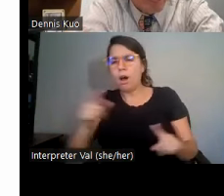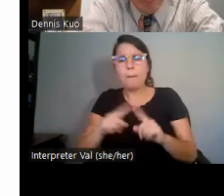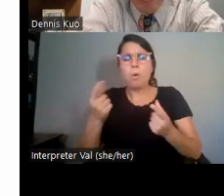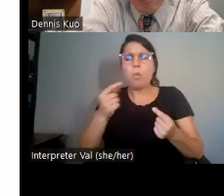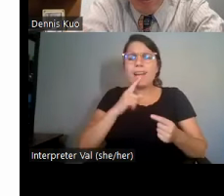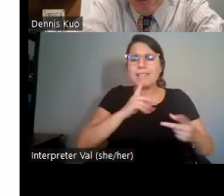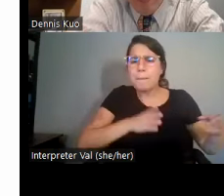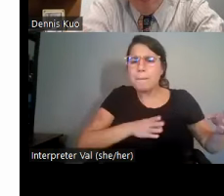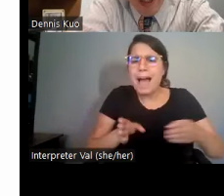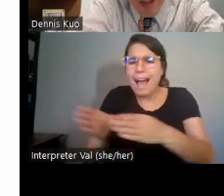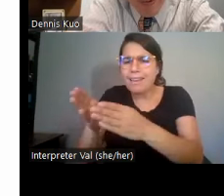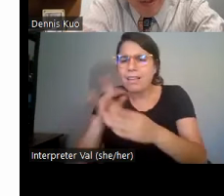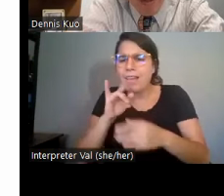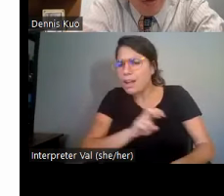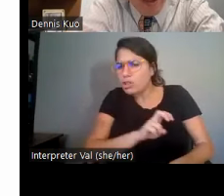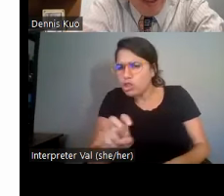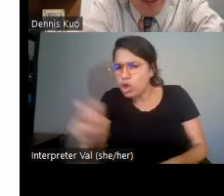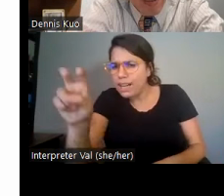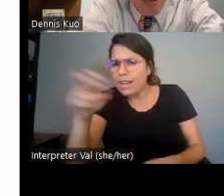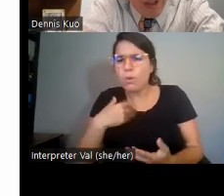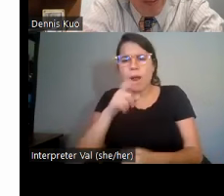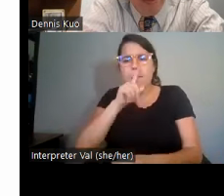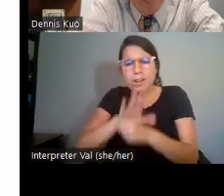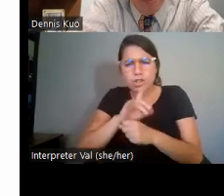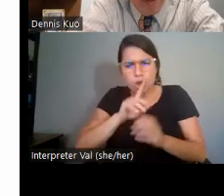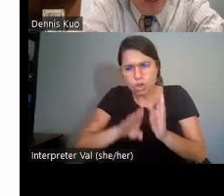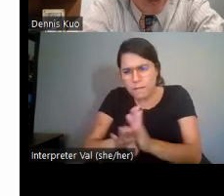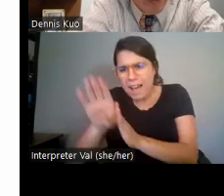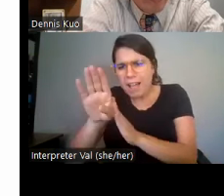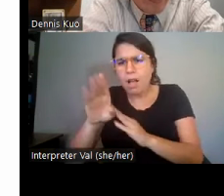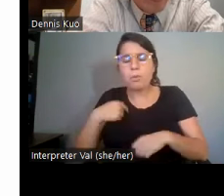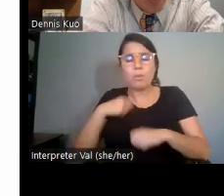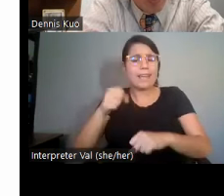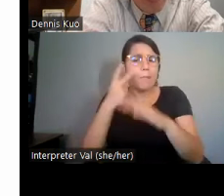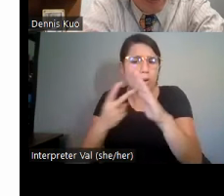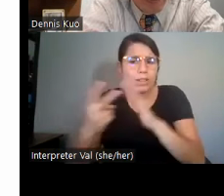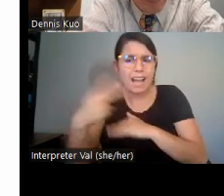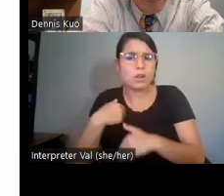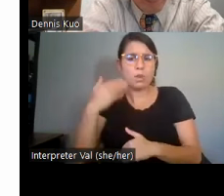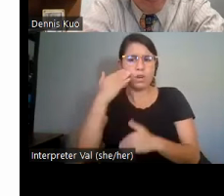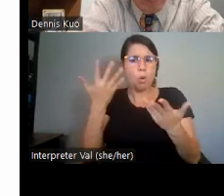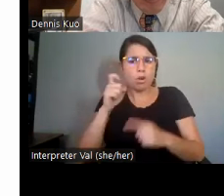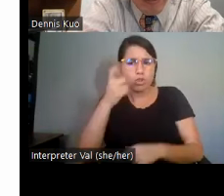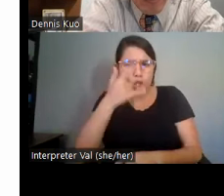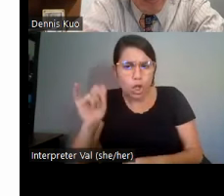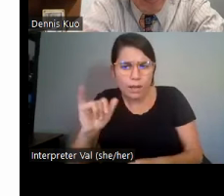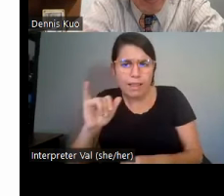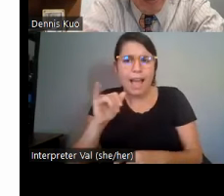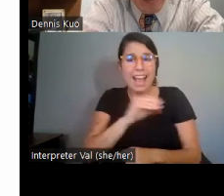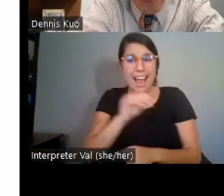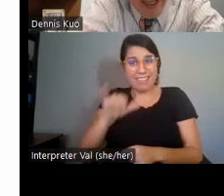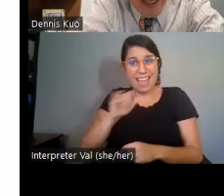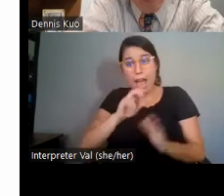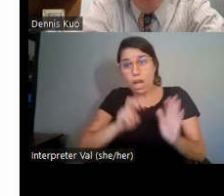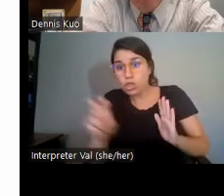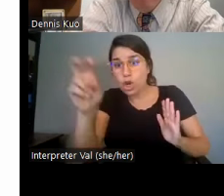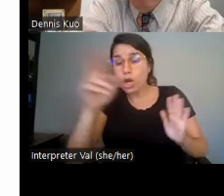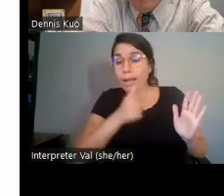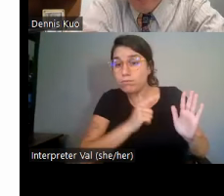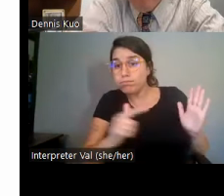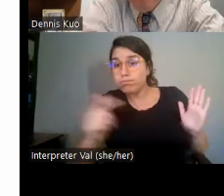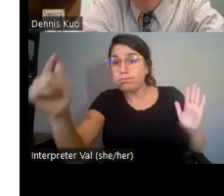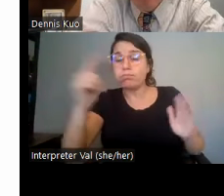journey is developed, the journey is predictable, and that the journey is as easy as possible.